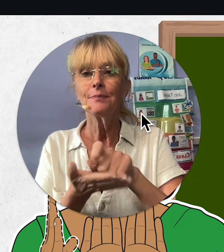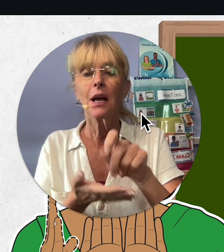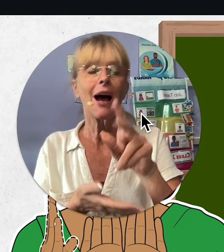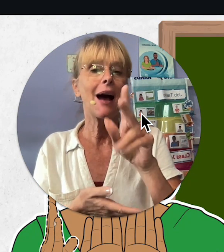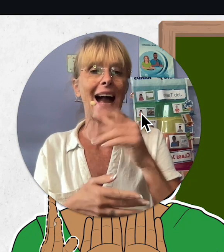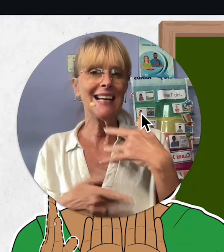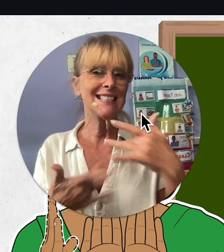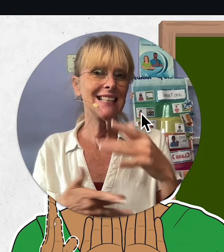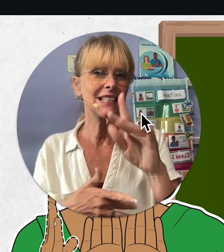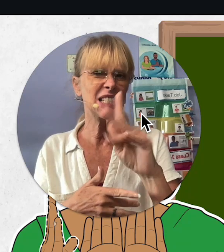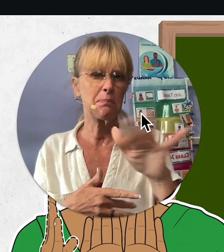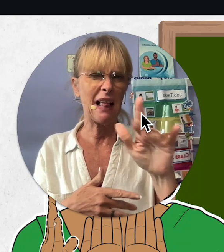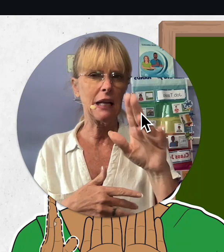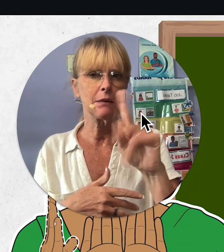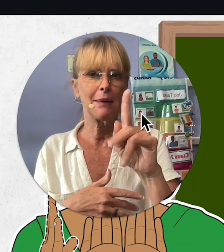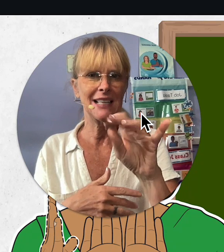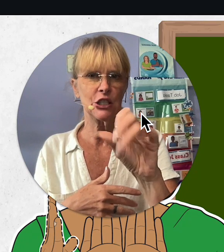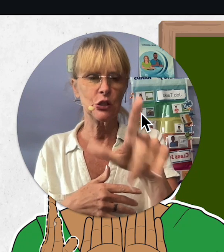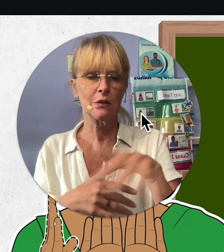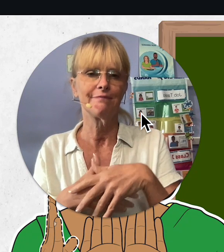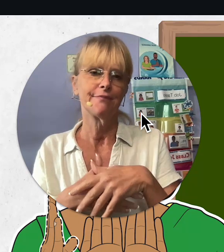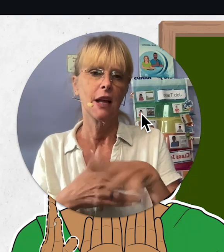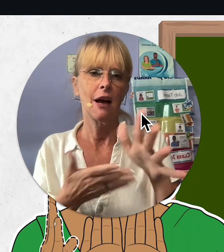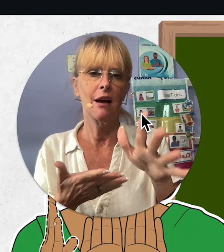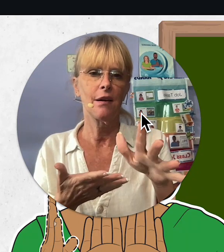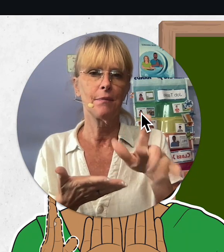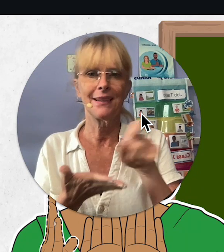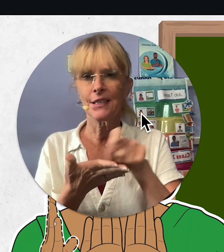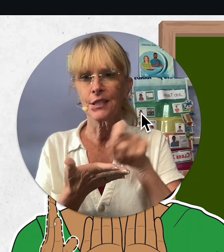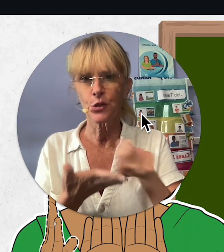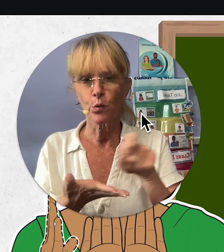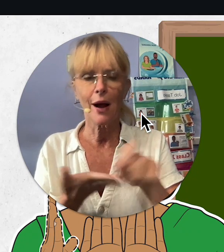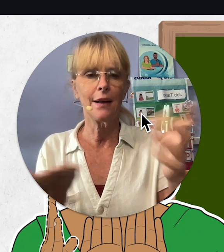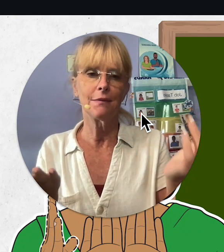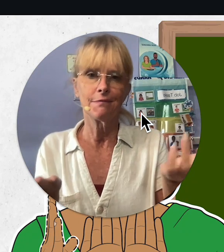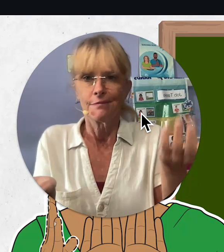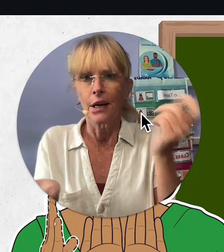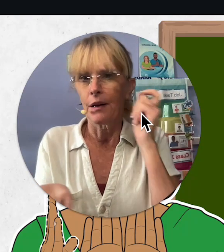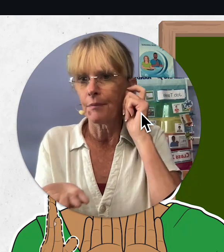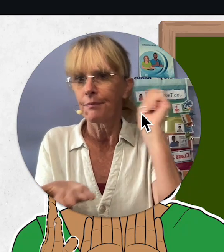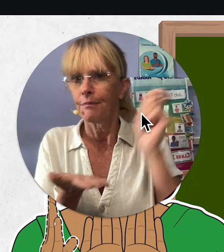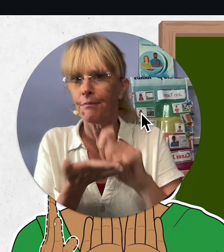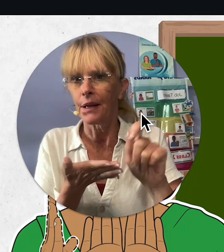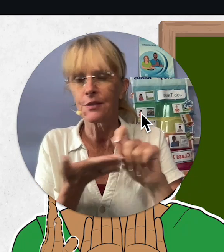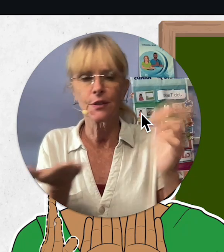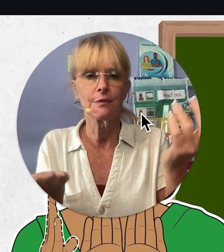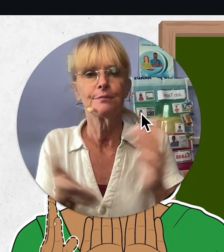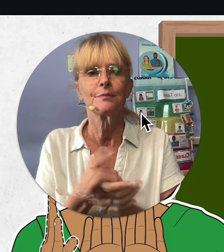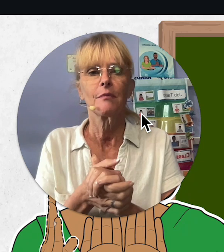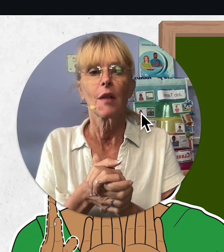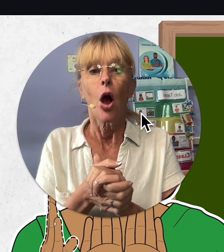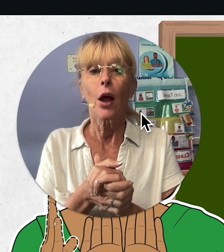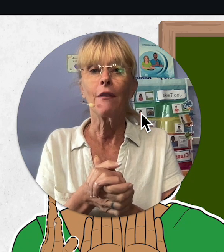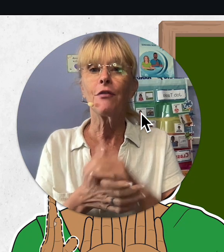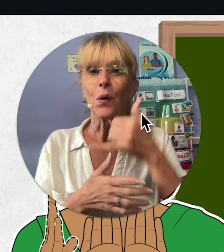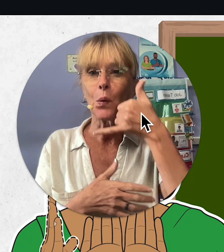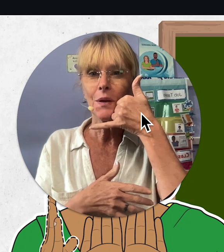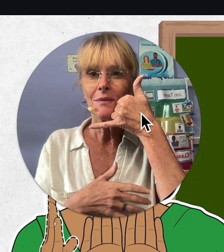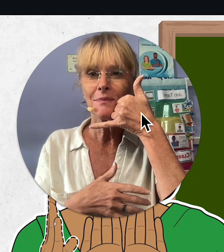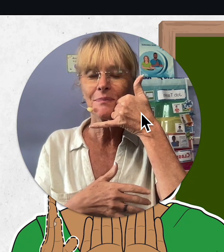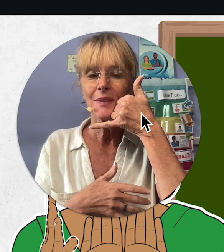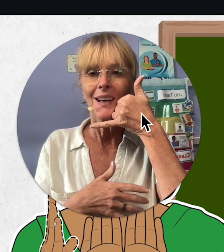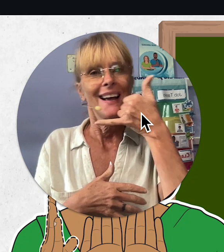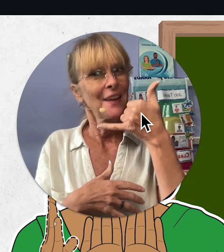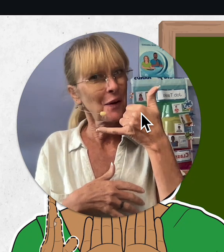Pencil, I tend to spell it pencil, but this is to write pencil. Okay,